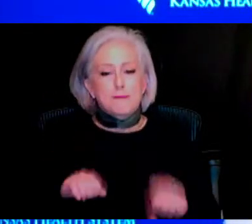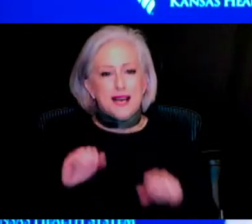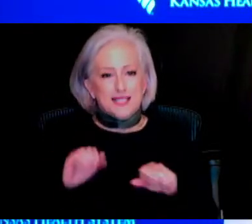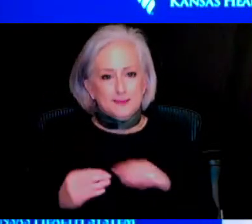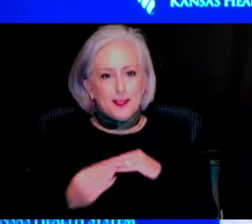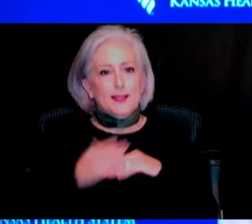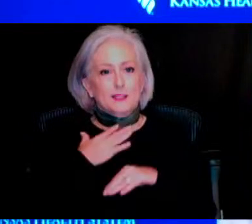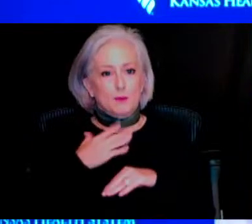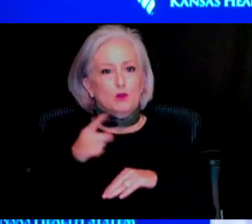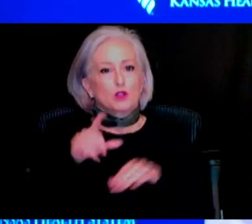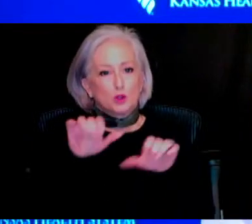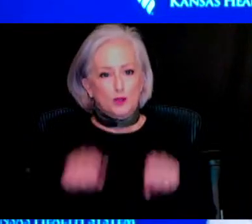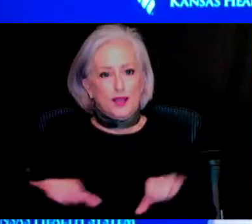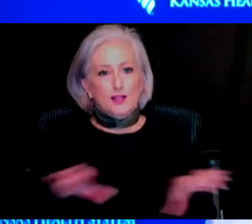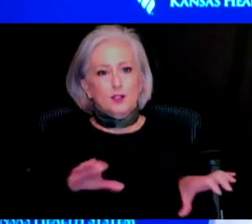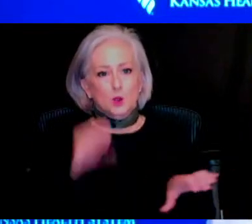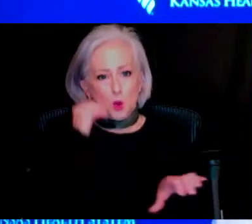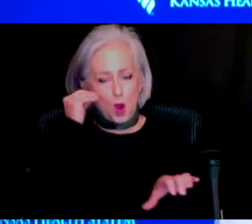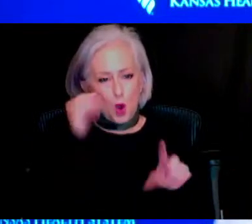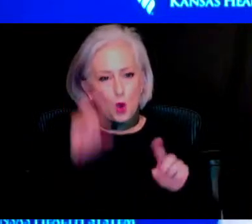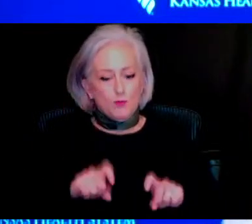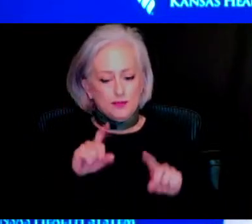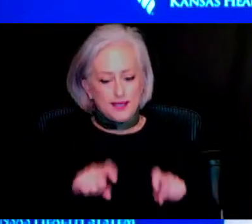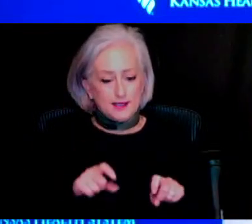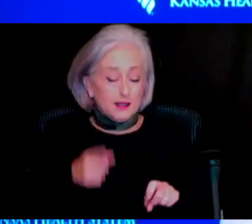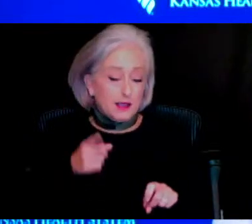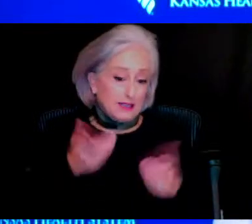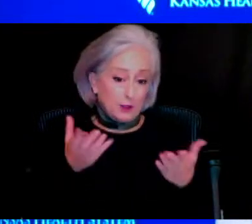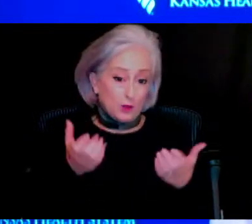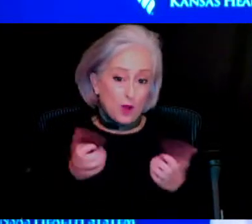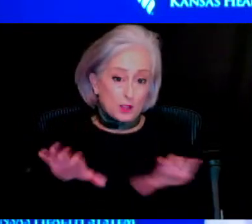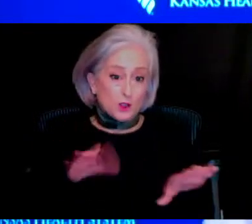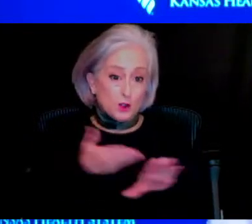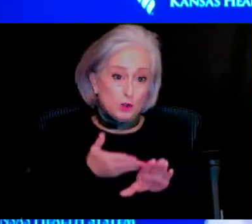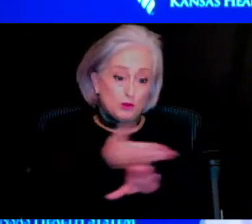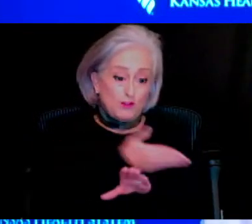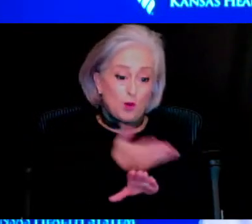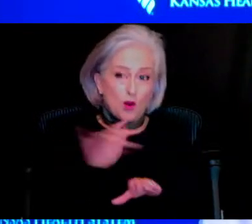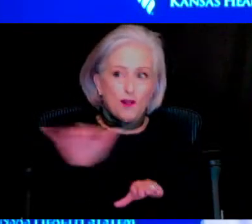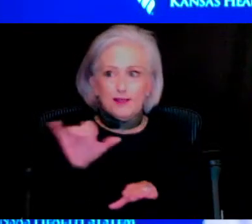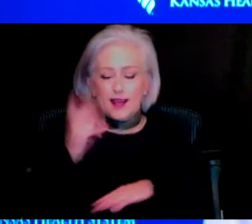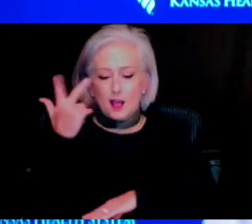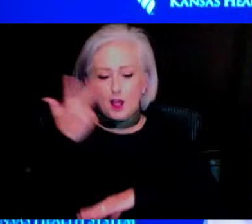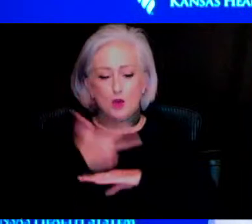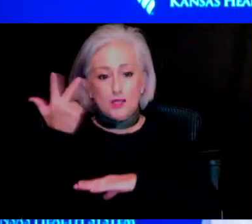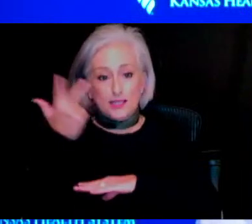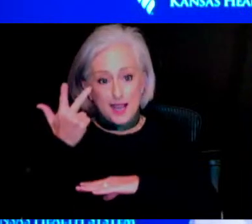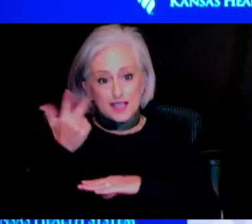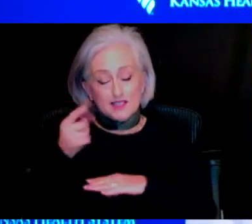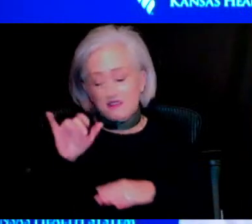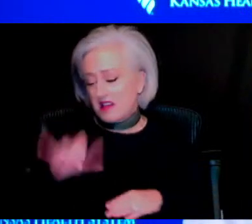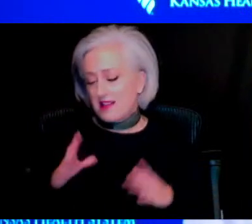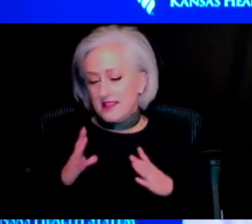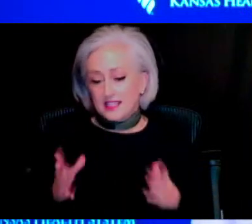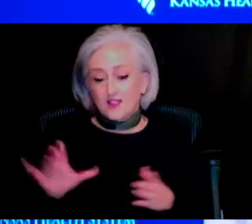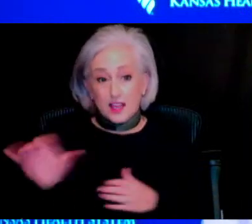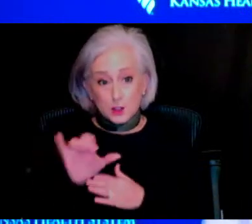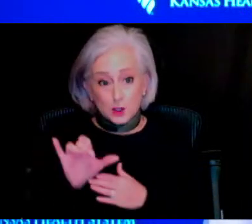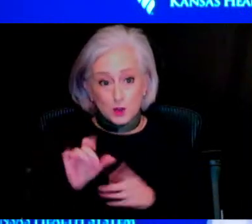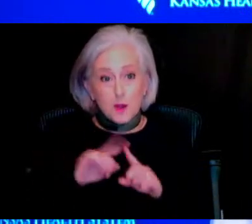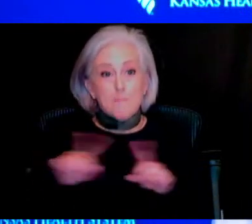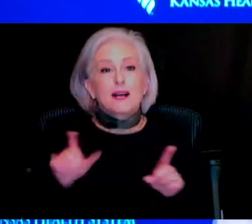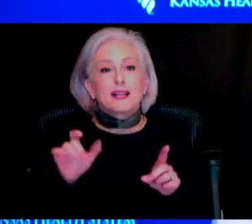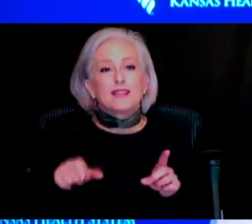and get a home test. If you want to get it earlier, after 3 days, I think that's okay too. But if you prolong